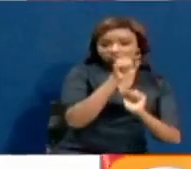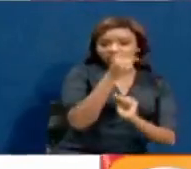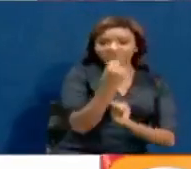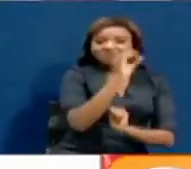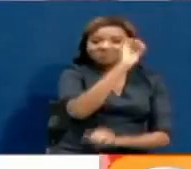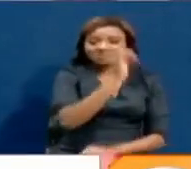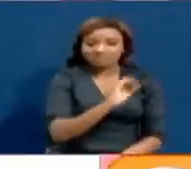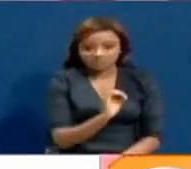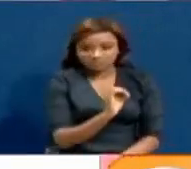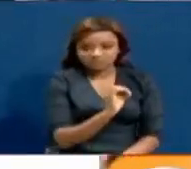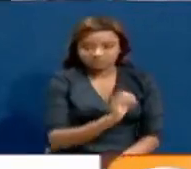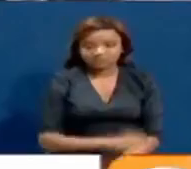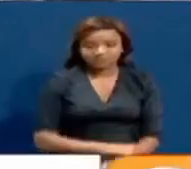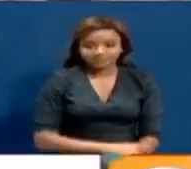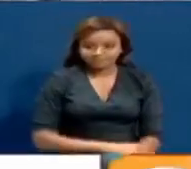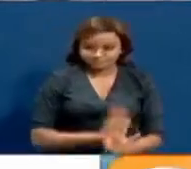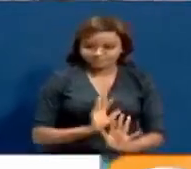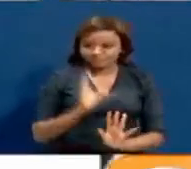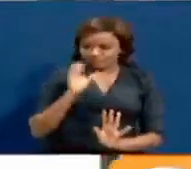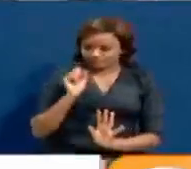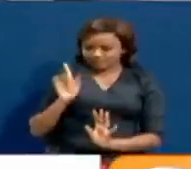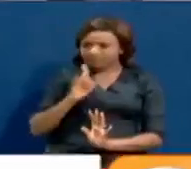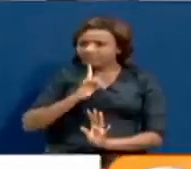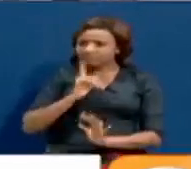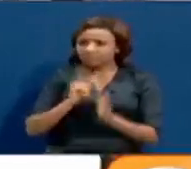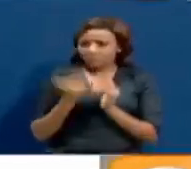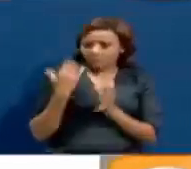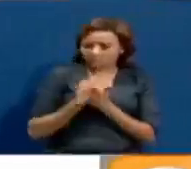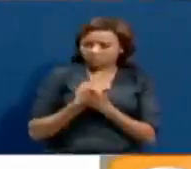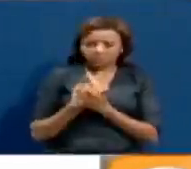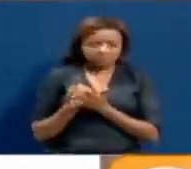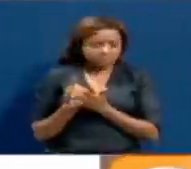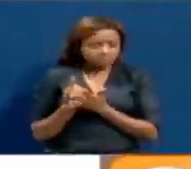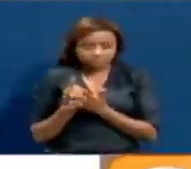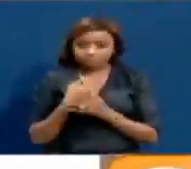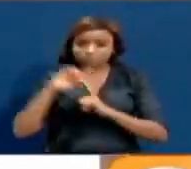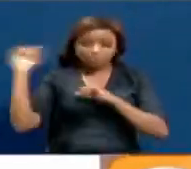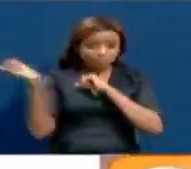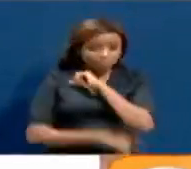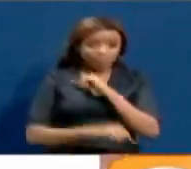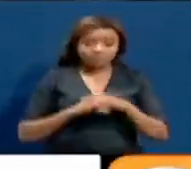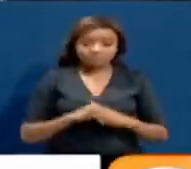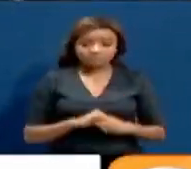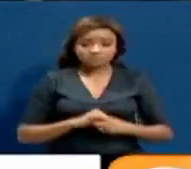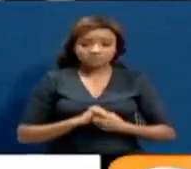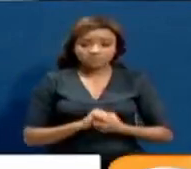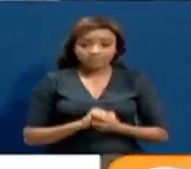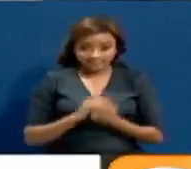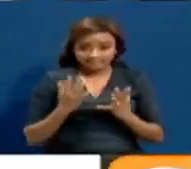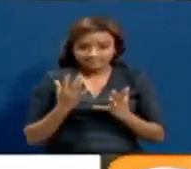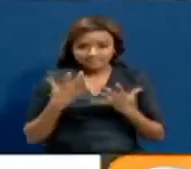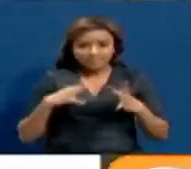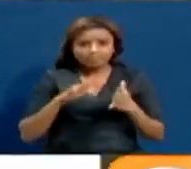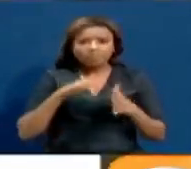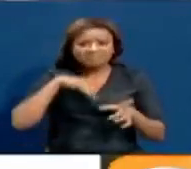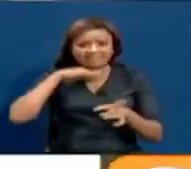heading not far from that direction. Mutai Kagwe terming the last 1 week as the worst in the history of COVID-19 in the country, owing to the